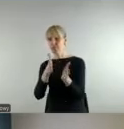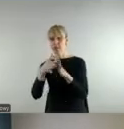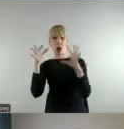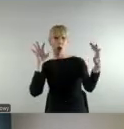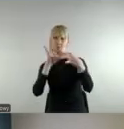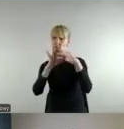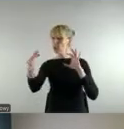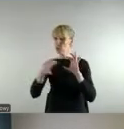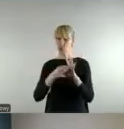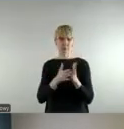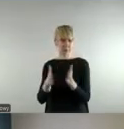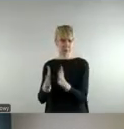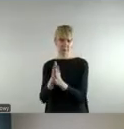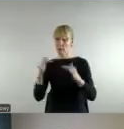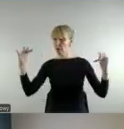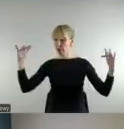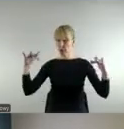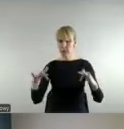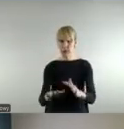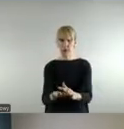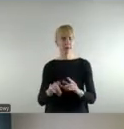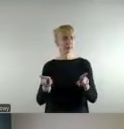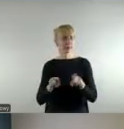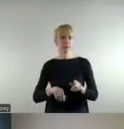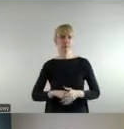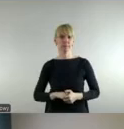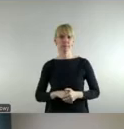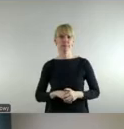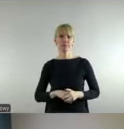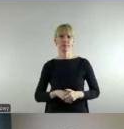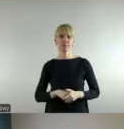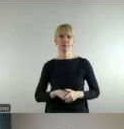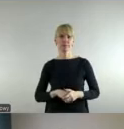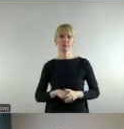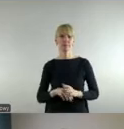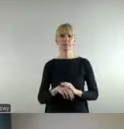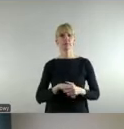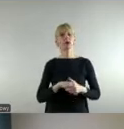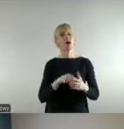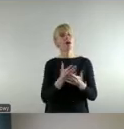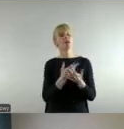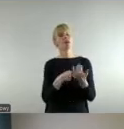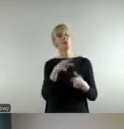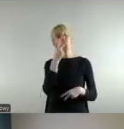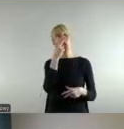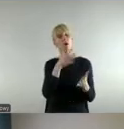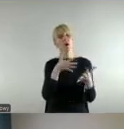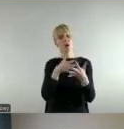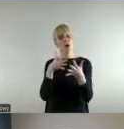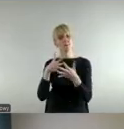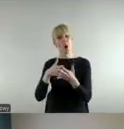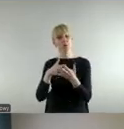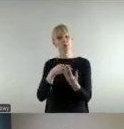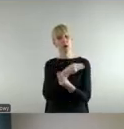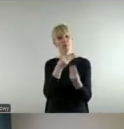And now, further in the presentation, I'm going to pick up a few examples from the evaluation report